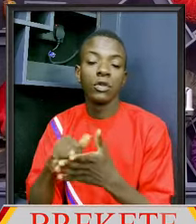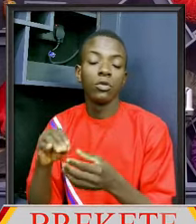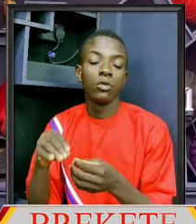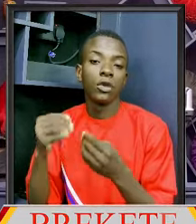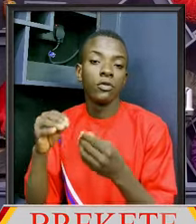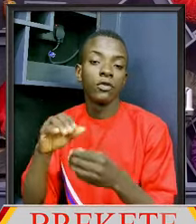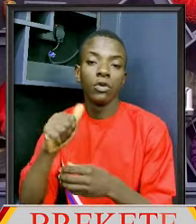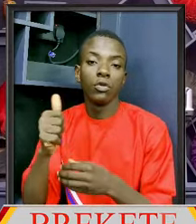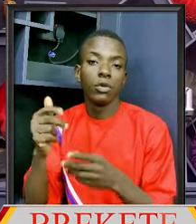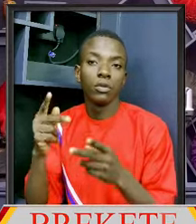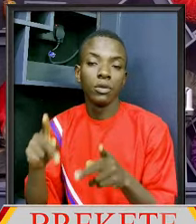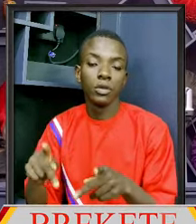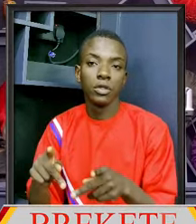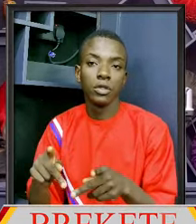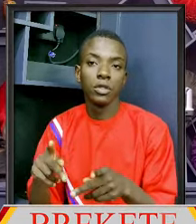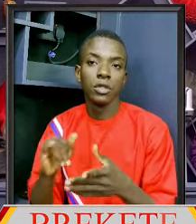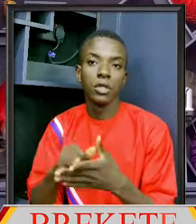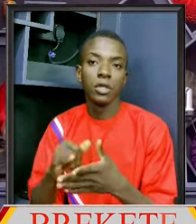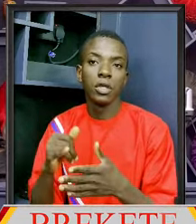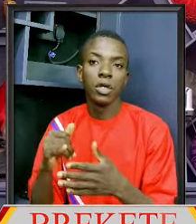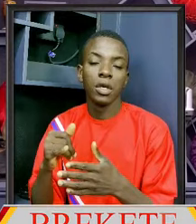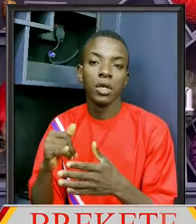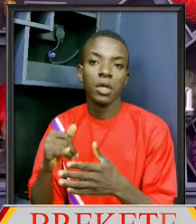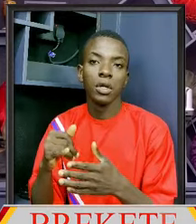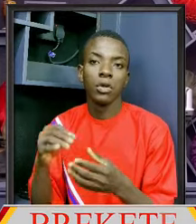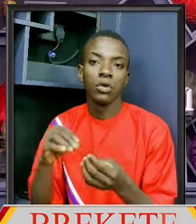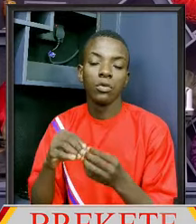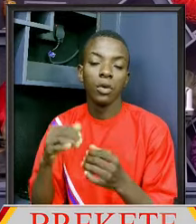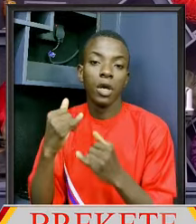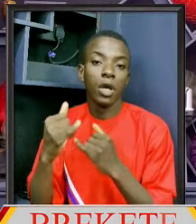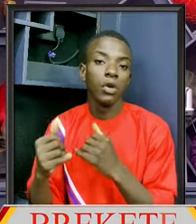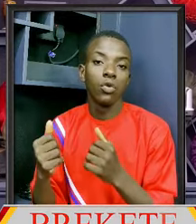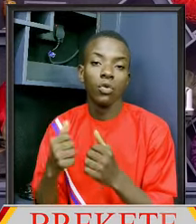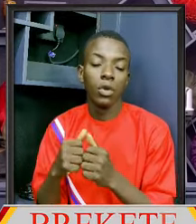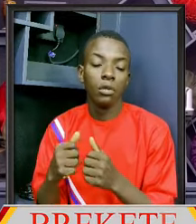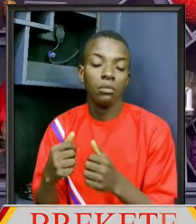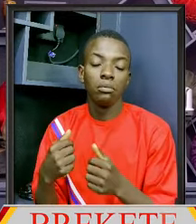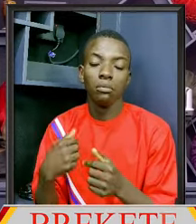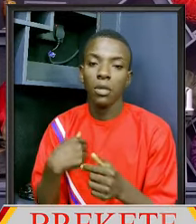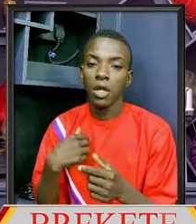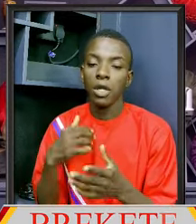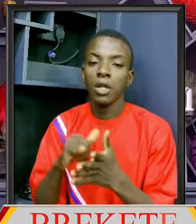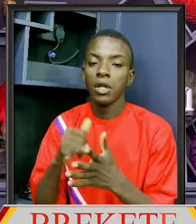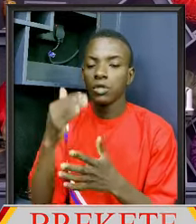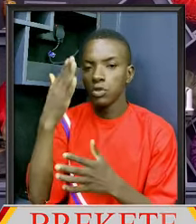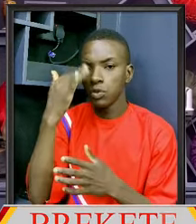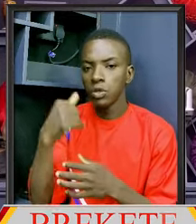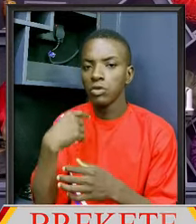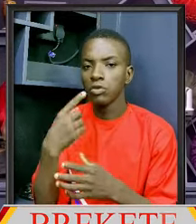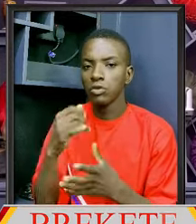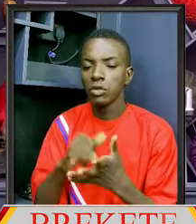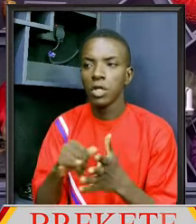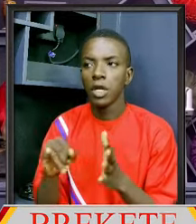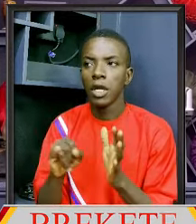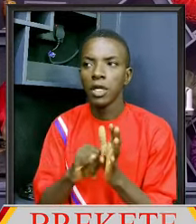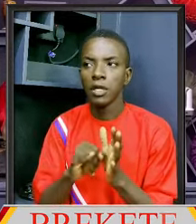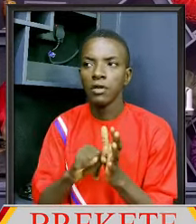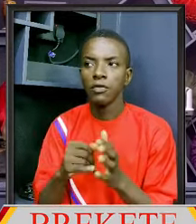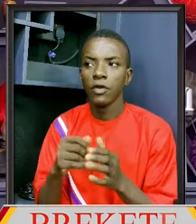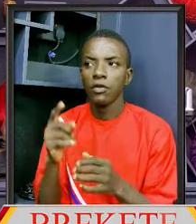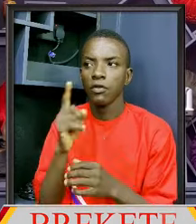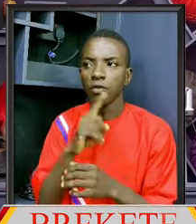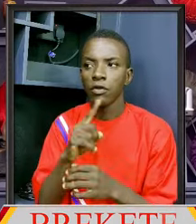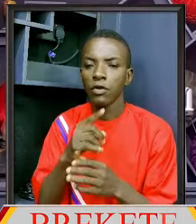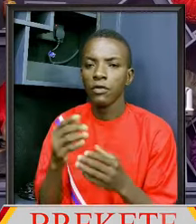person. That my number go end with me. So now make we talk, say, to identify quack,